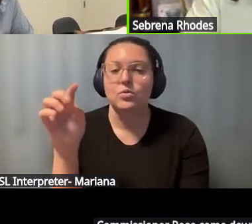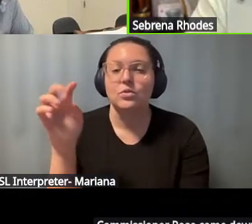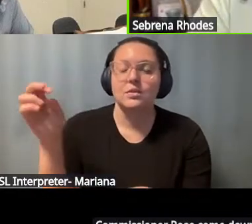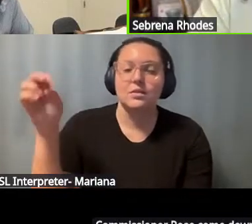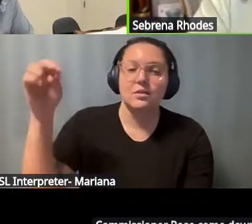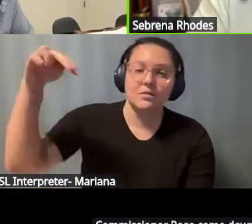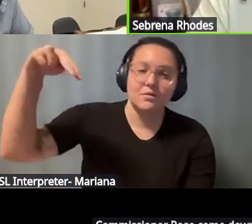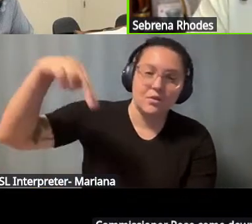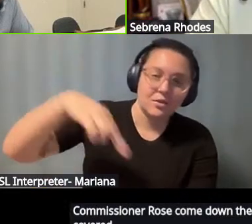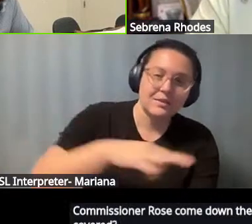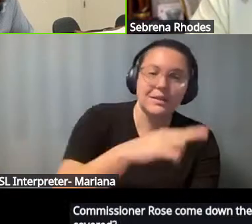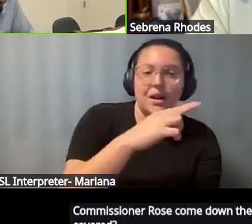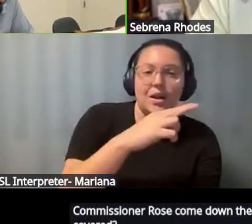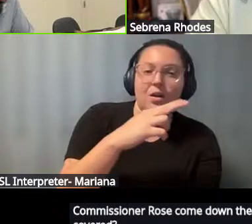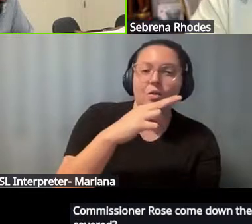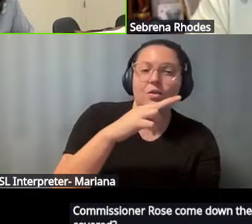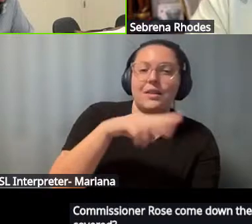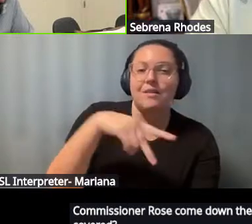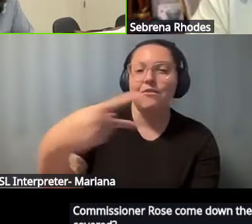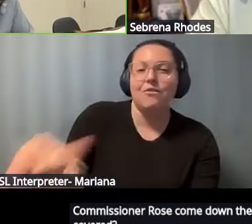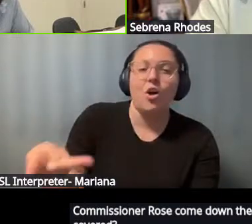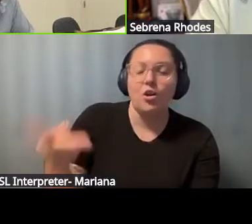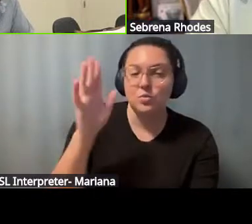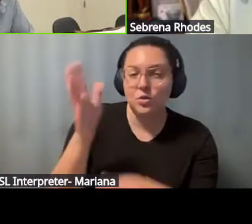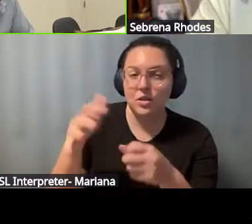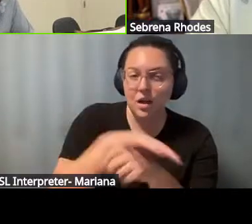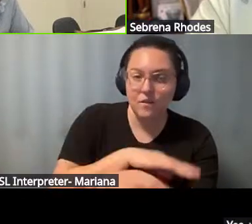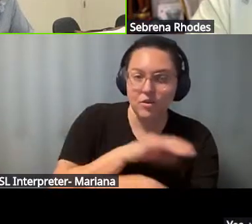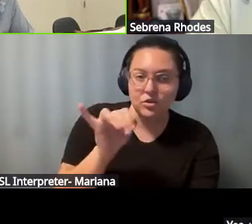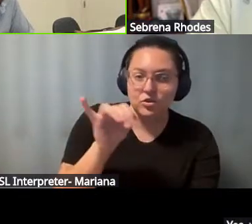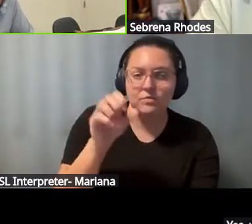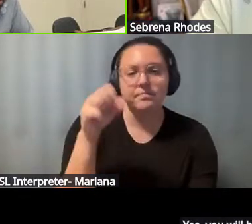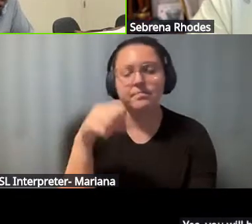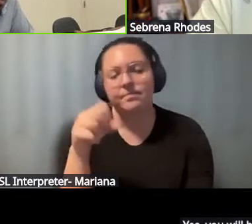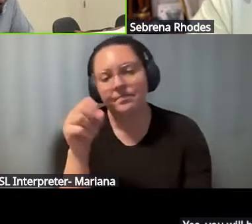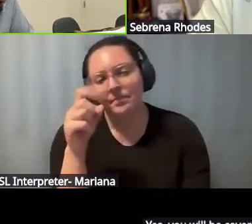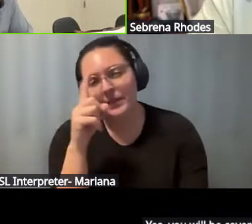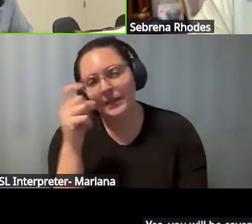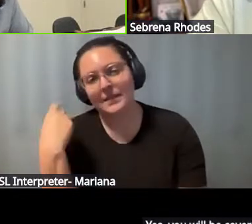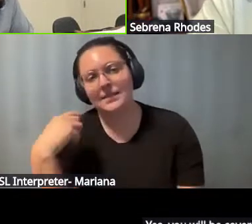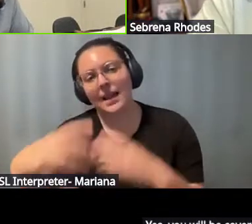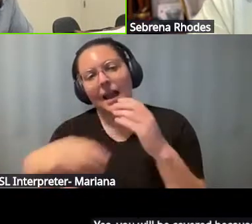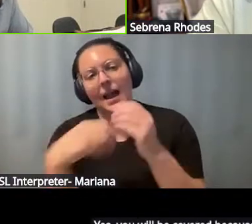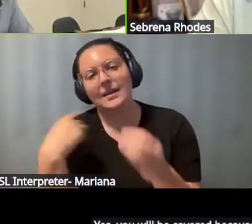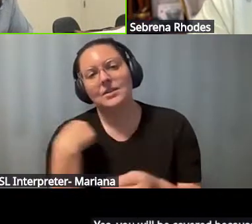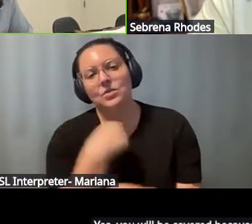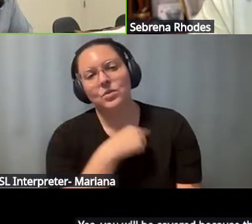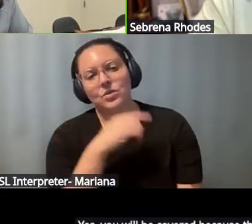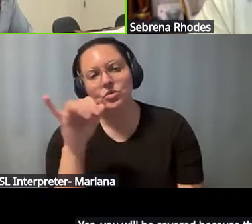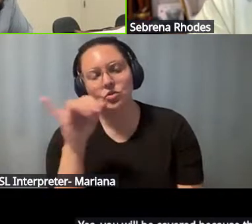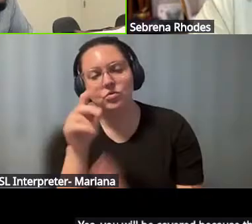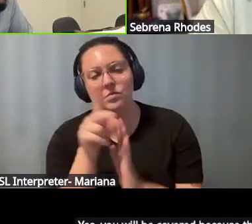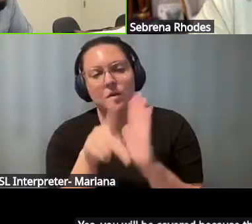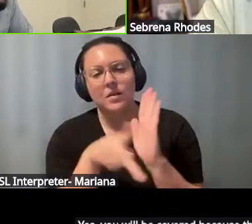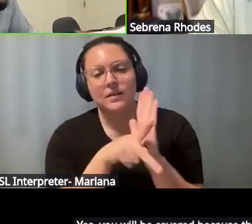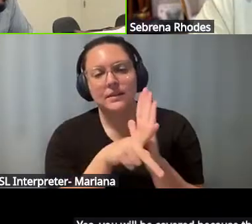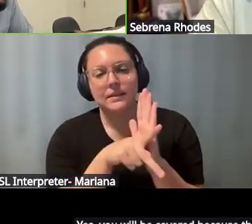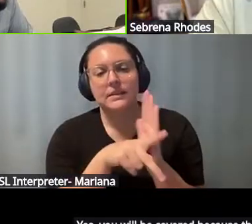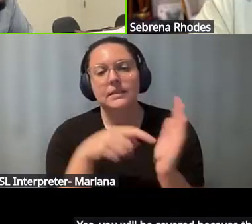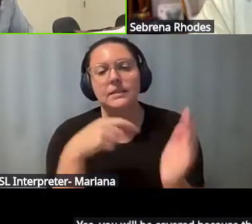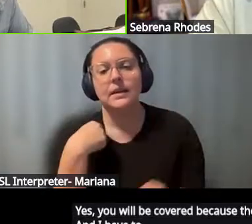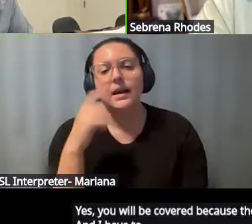covered? Yes, you will be covered because they're adding us to their insurance policy. And I have to